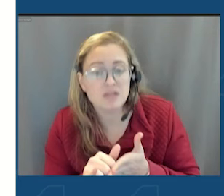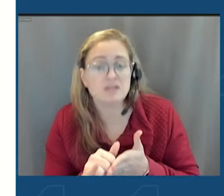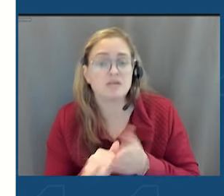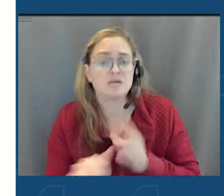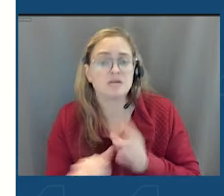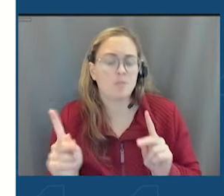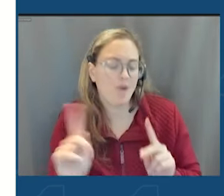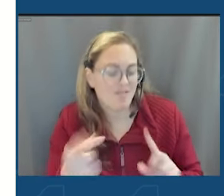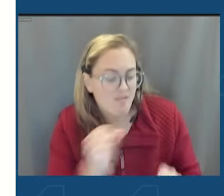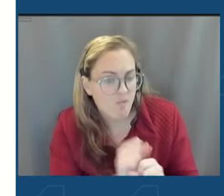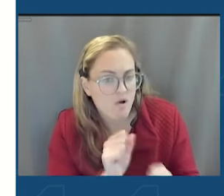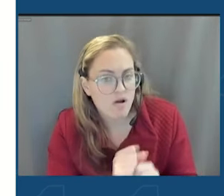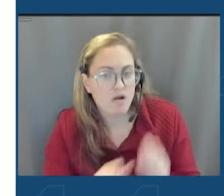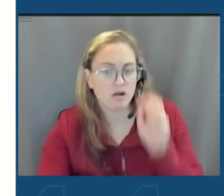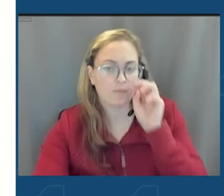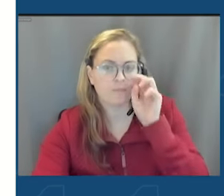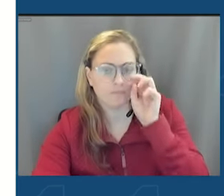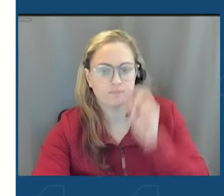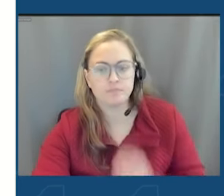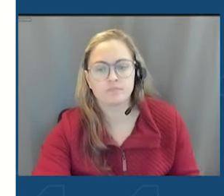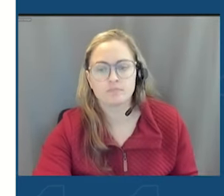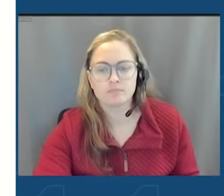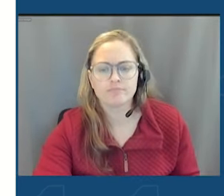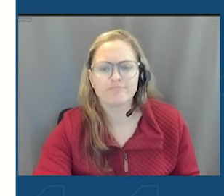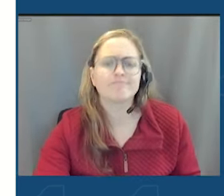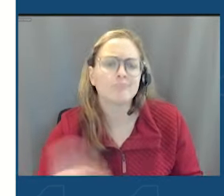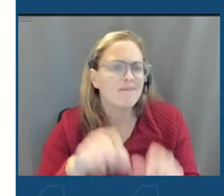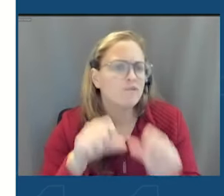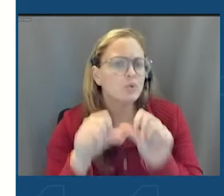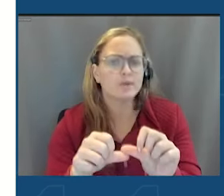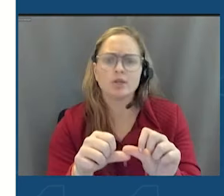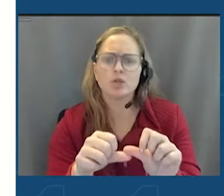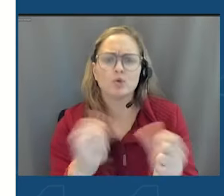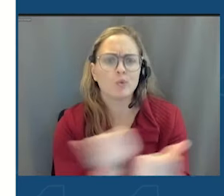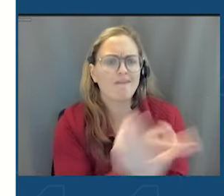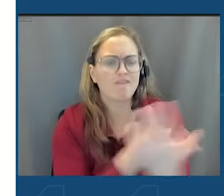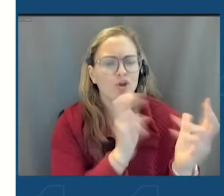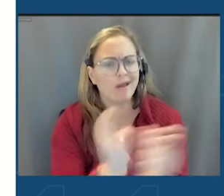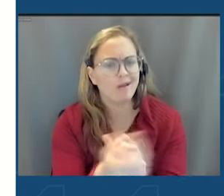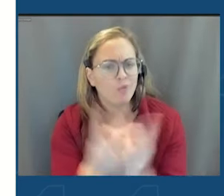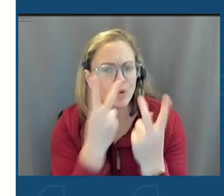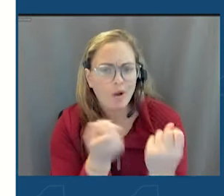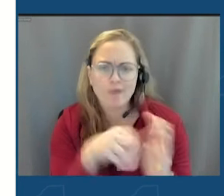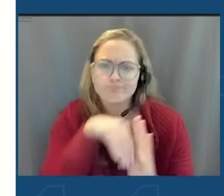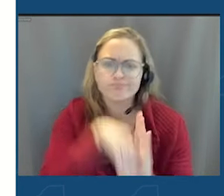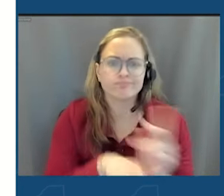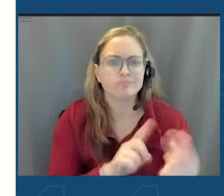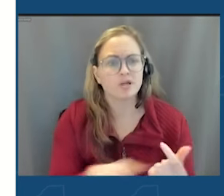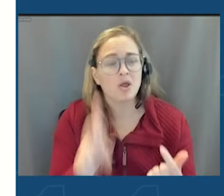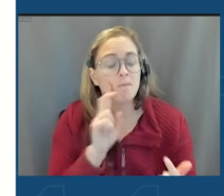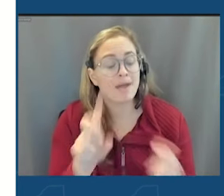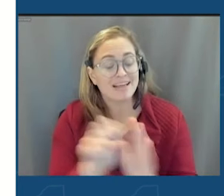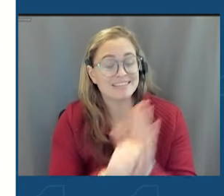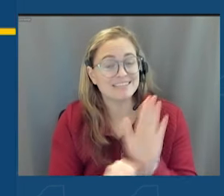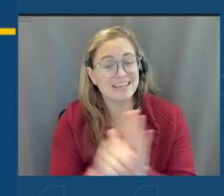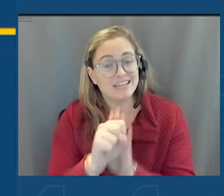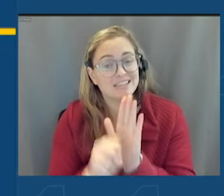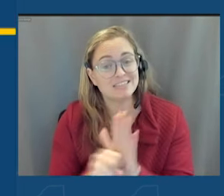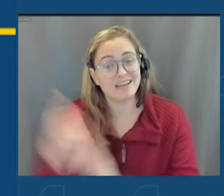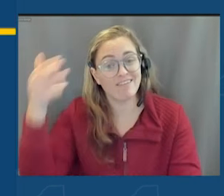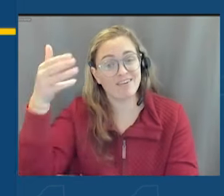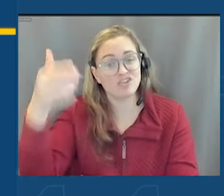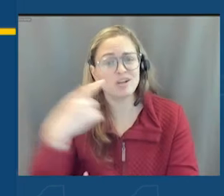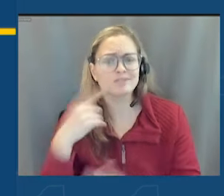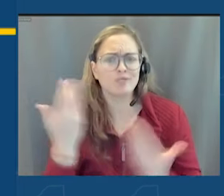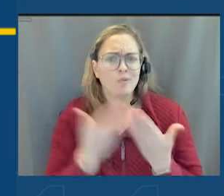of work. And we have to not stop until every single category of crime is down. That's why in my State of the State address, I put